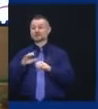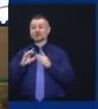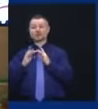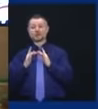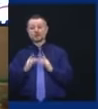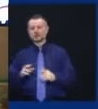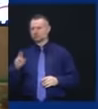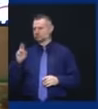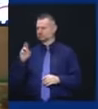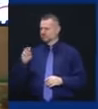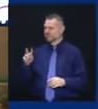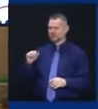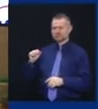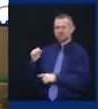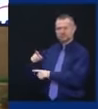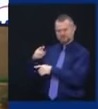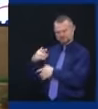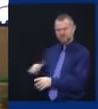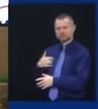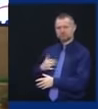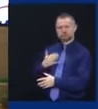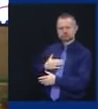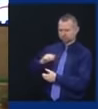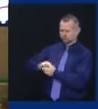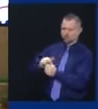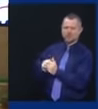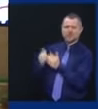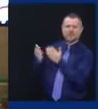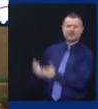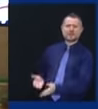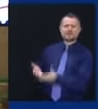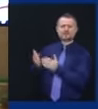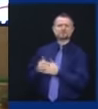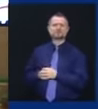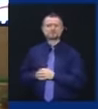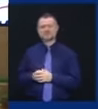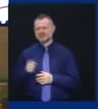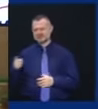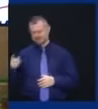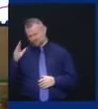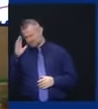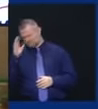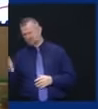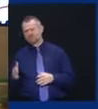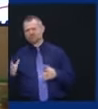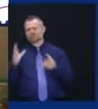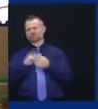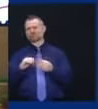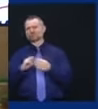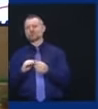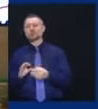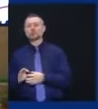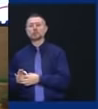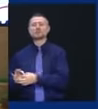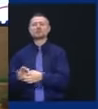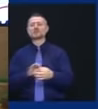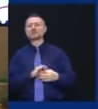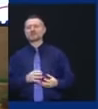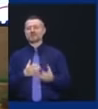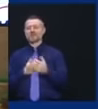just that. It's my pleasure to partner with him. He's going to take this message of the united faith-based